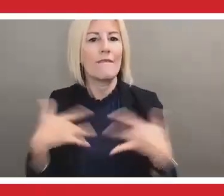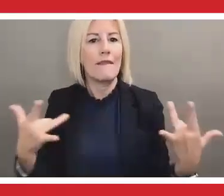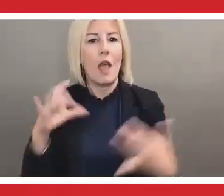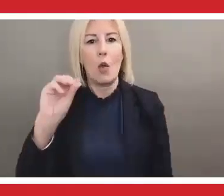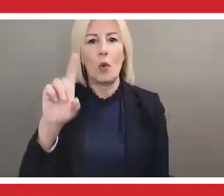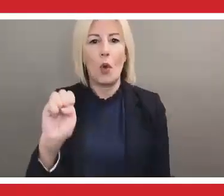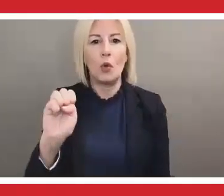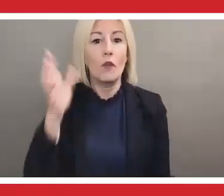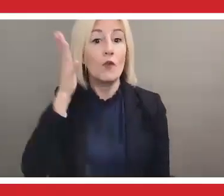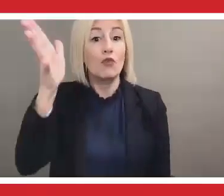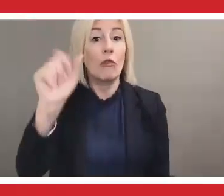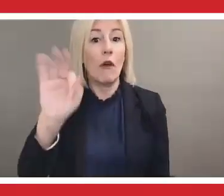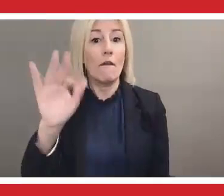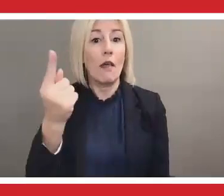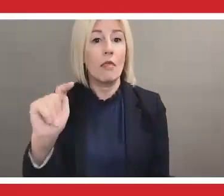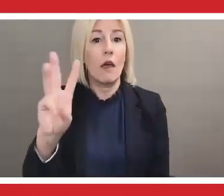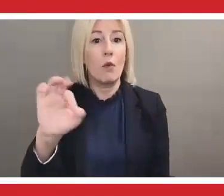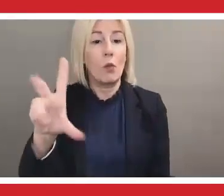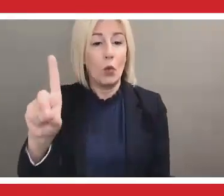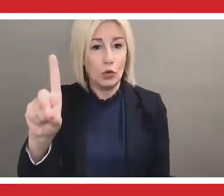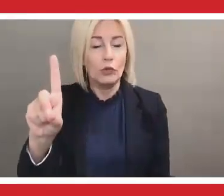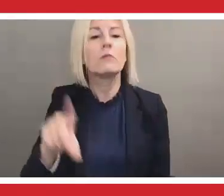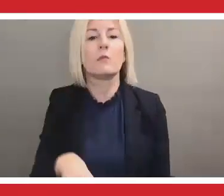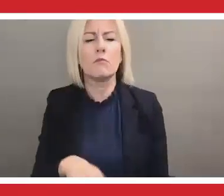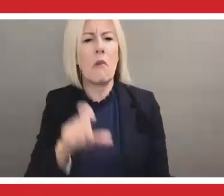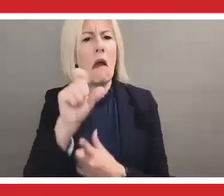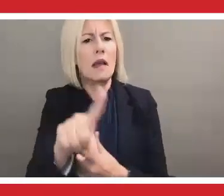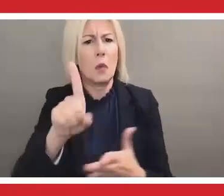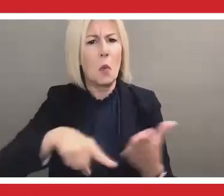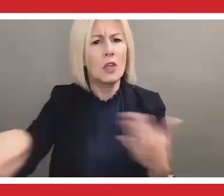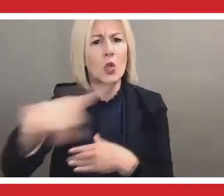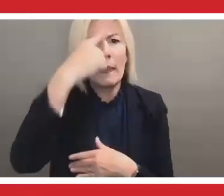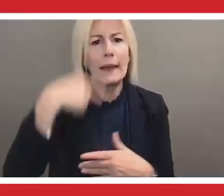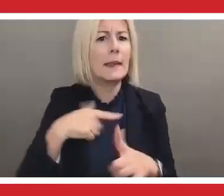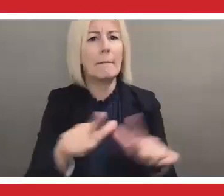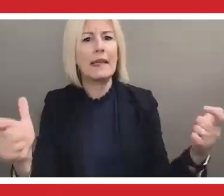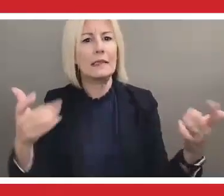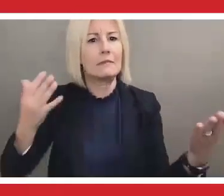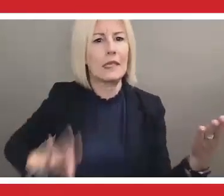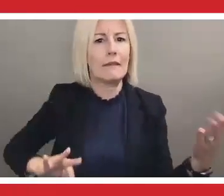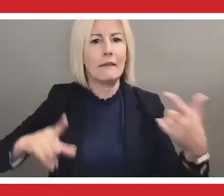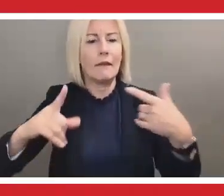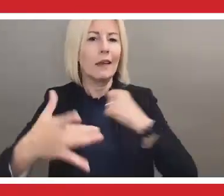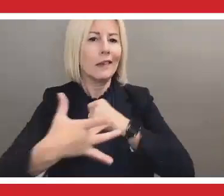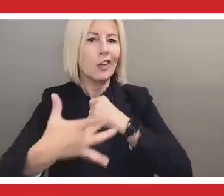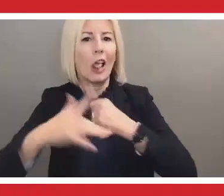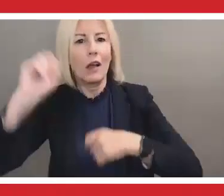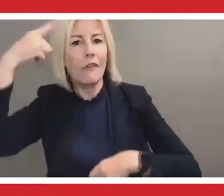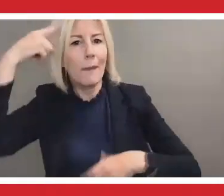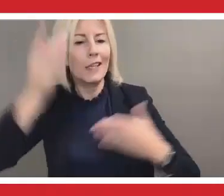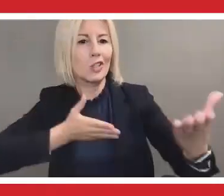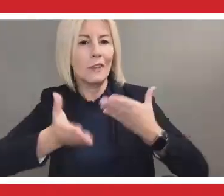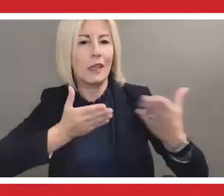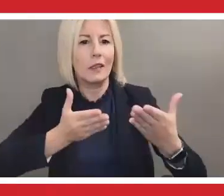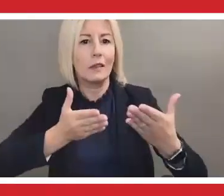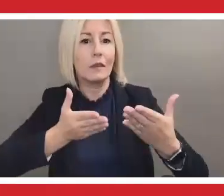Future of the World. So I asked the question, what do you think is the biggest benefit of digital government services? Improved